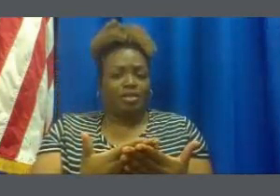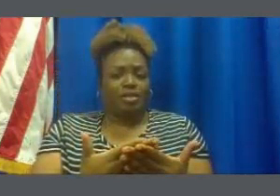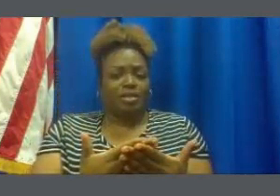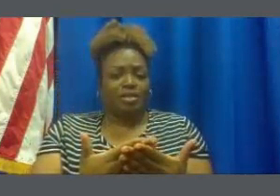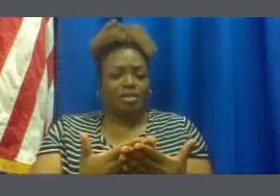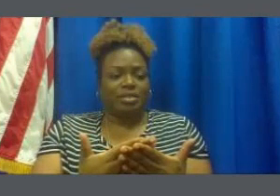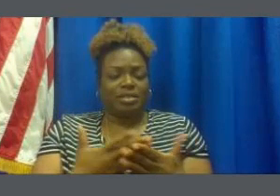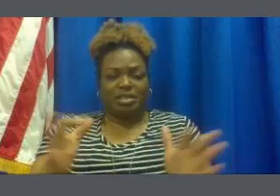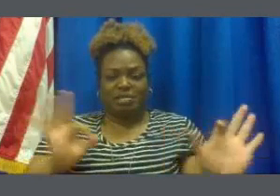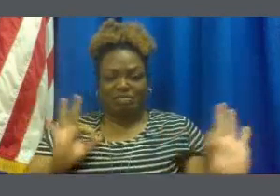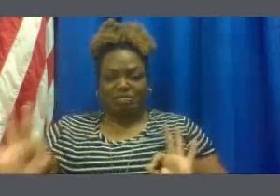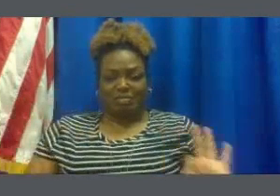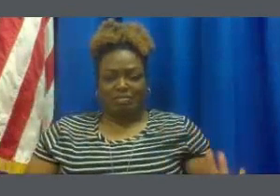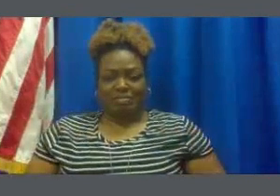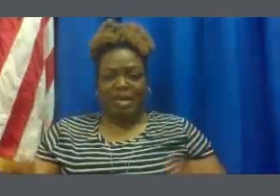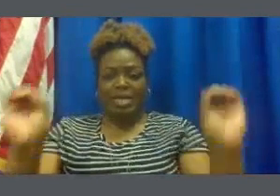Goodness.